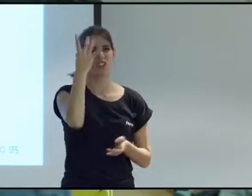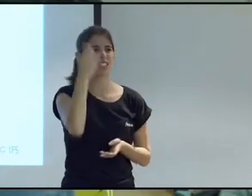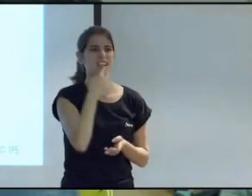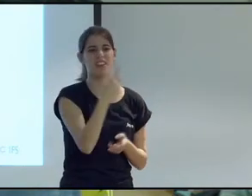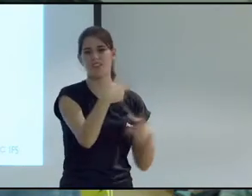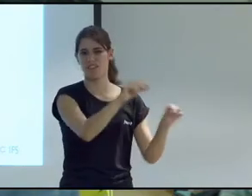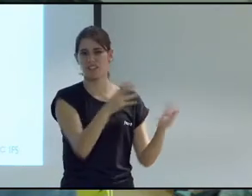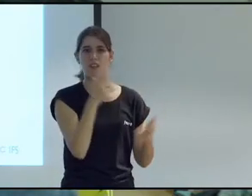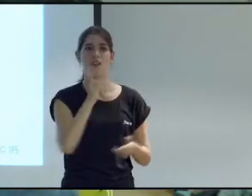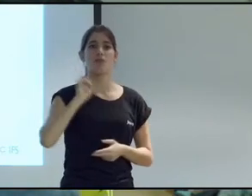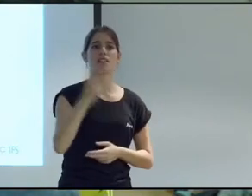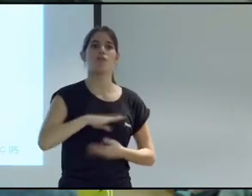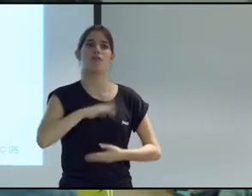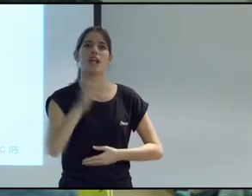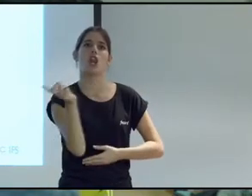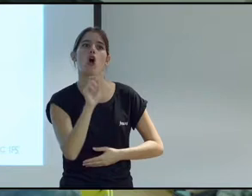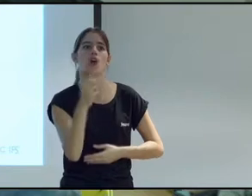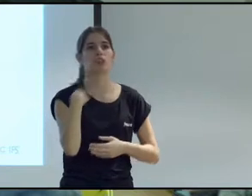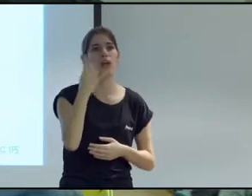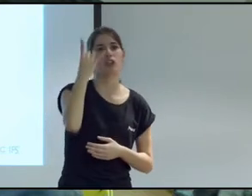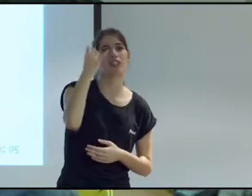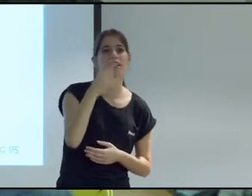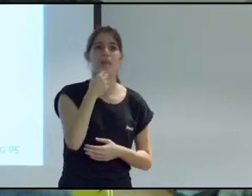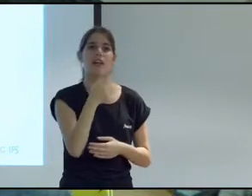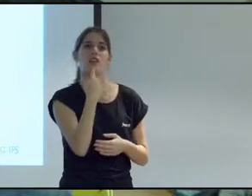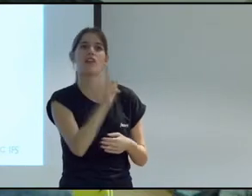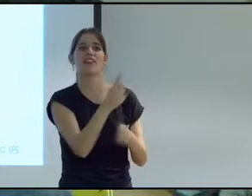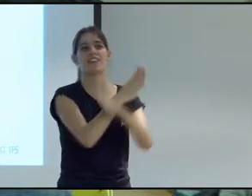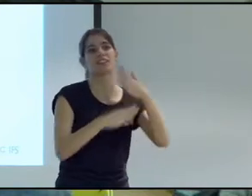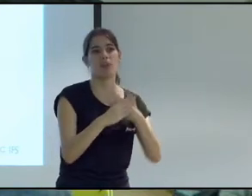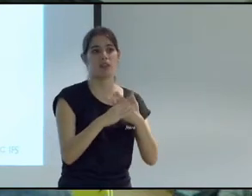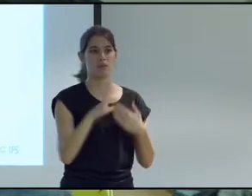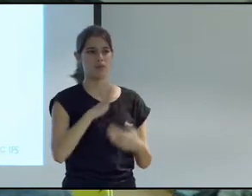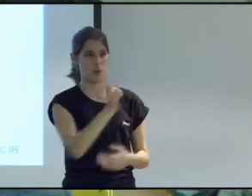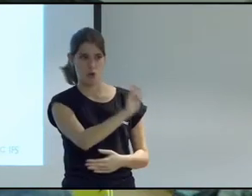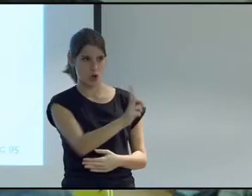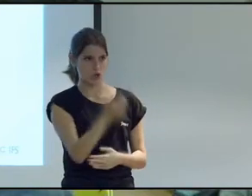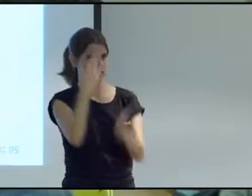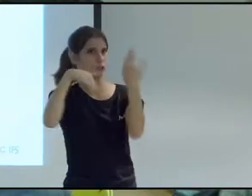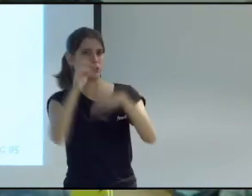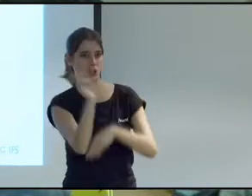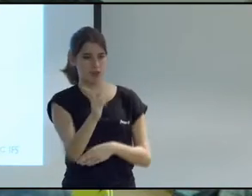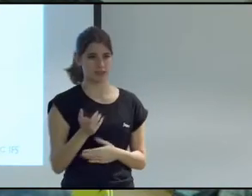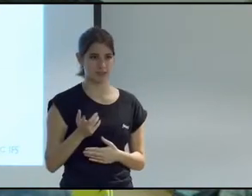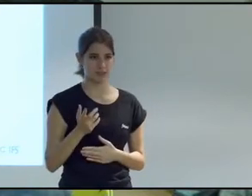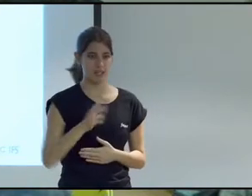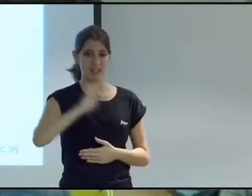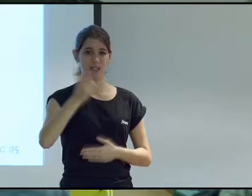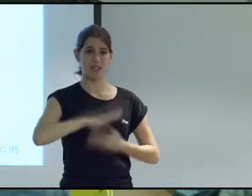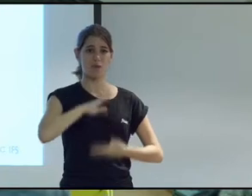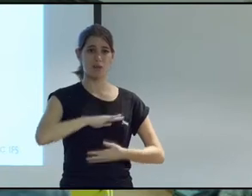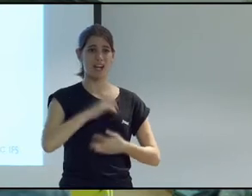People should no longer say, hey, functional diversity is a euphemism that you use to not use the word disability. It's not